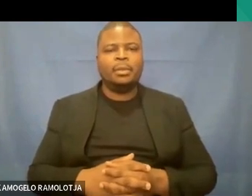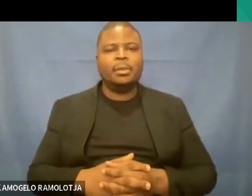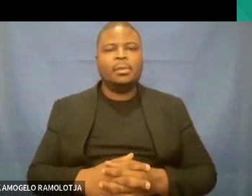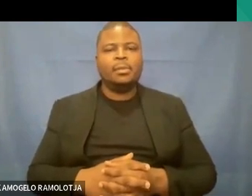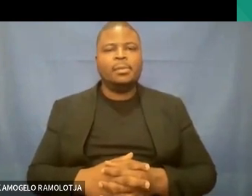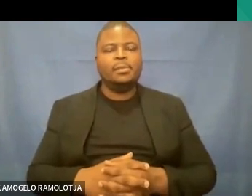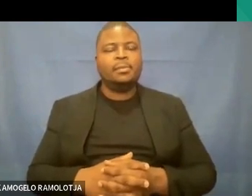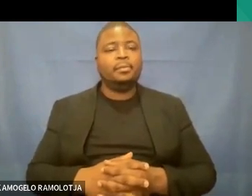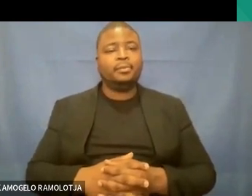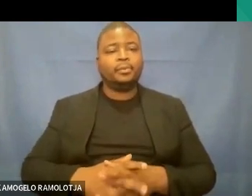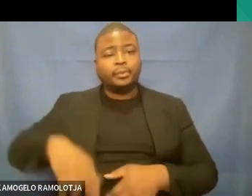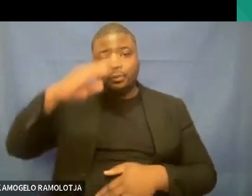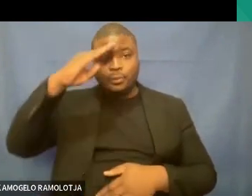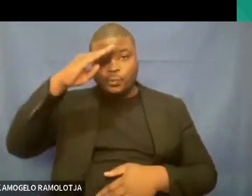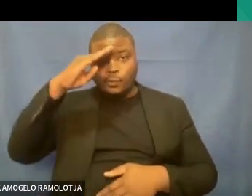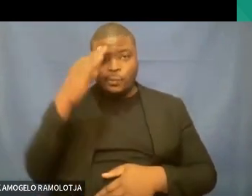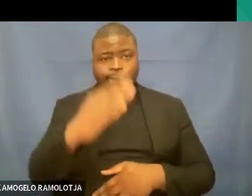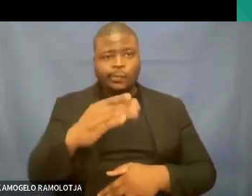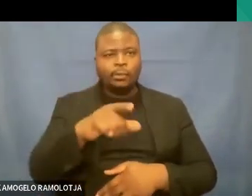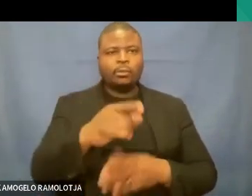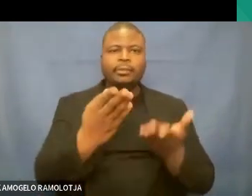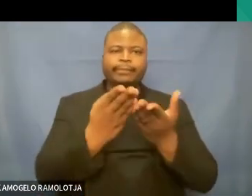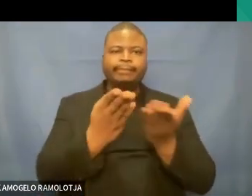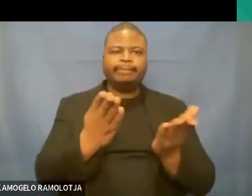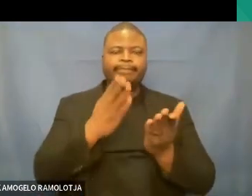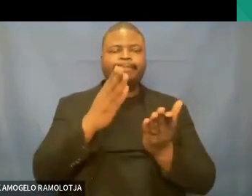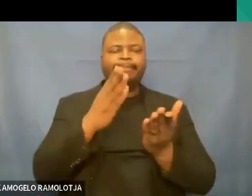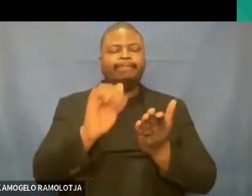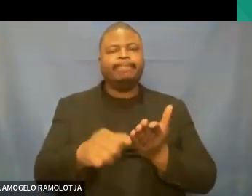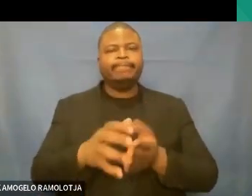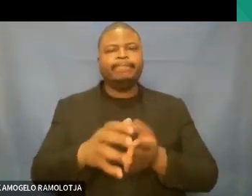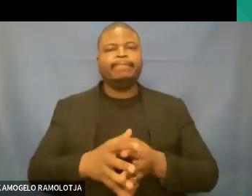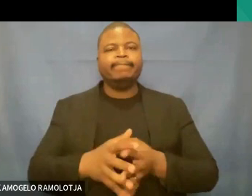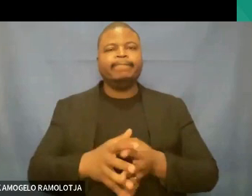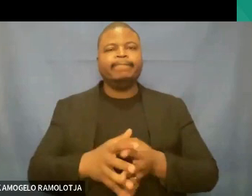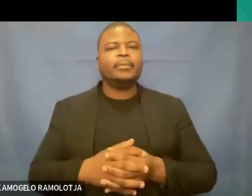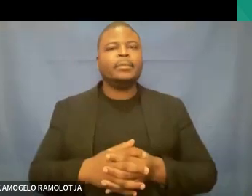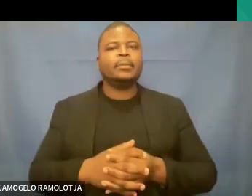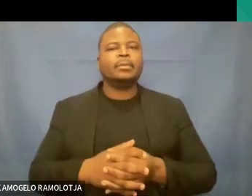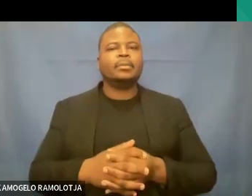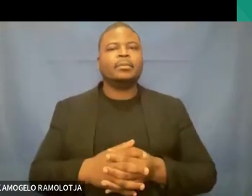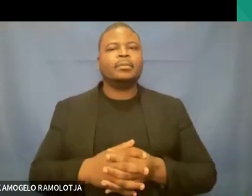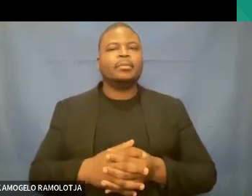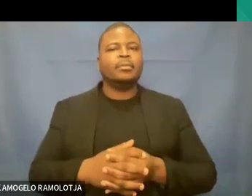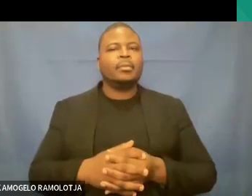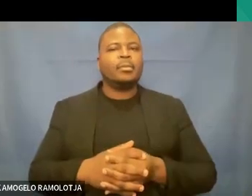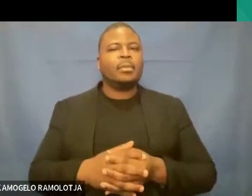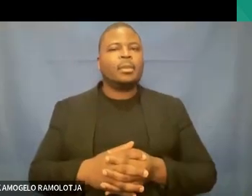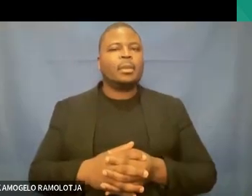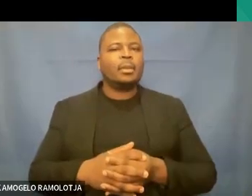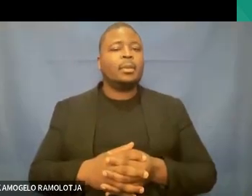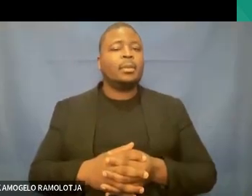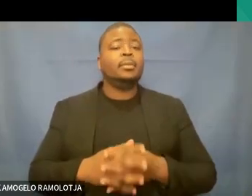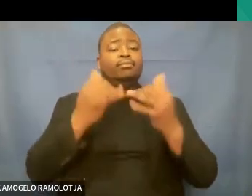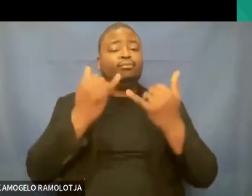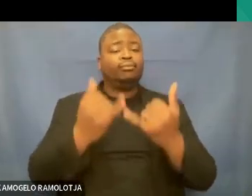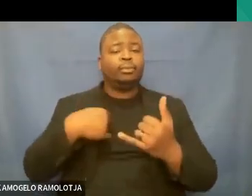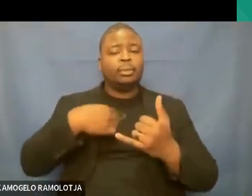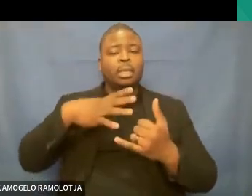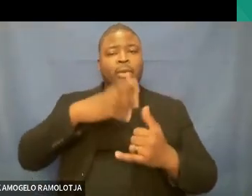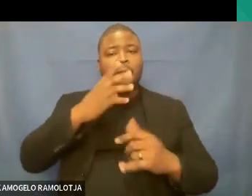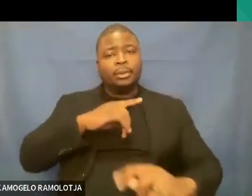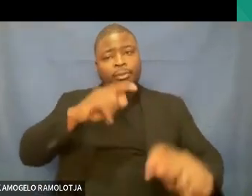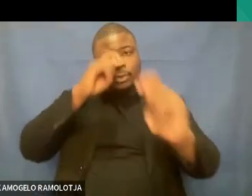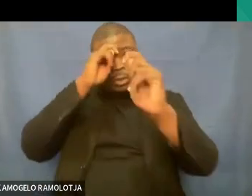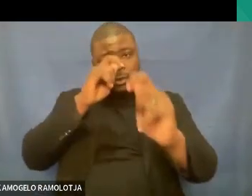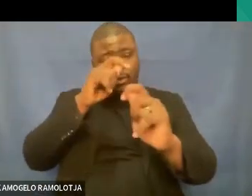Okay, good afternoon, everyone. And I want to take a moment to acknowledge how important this conversation